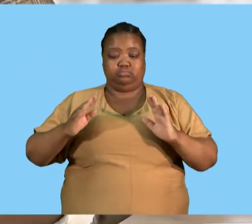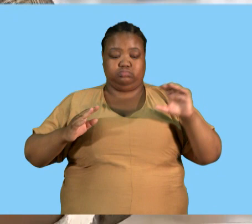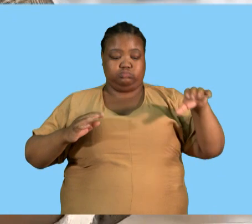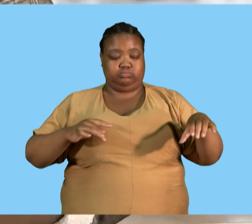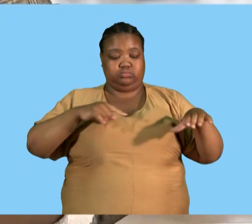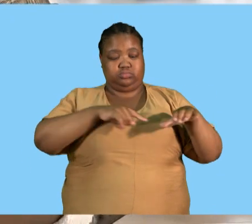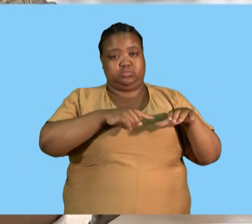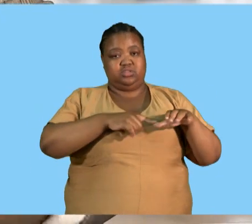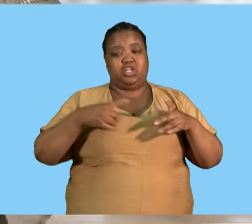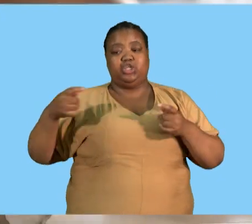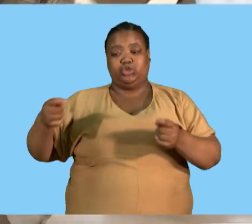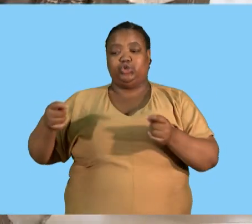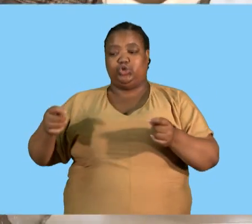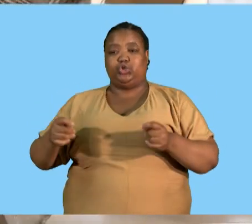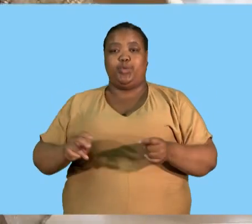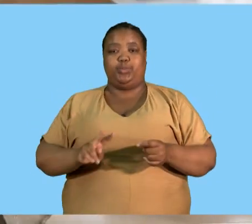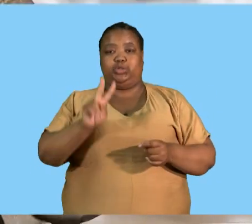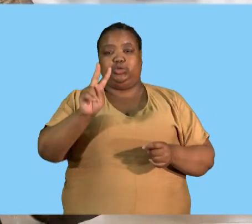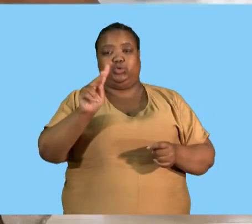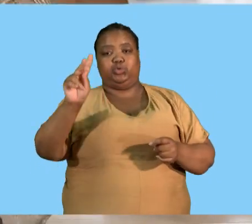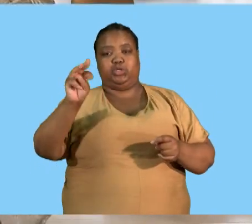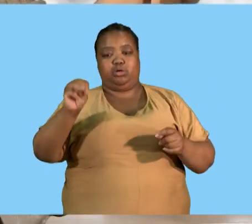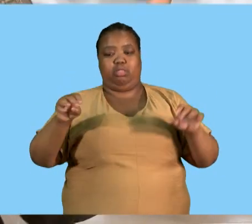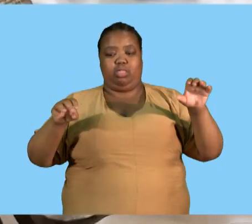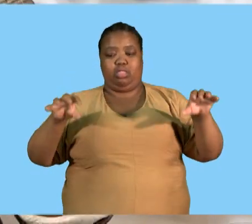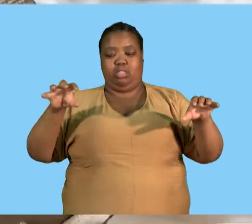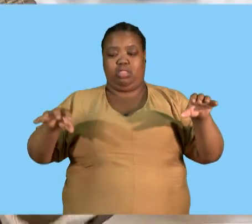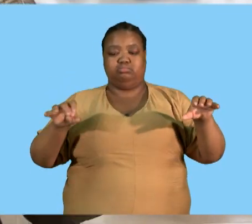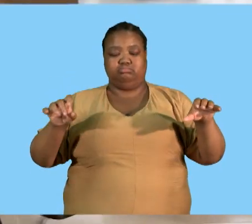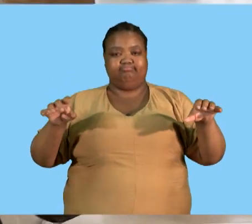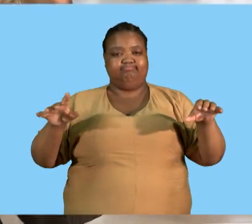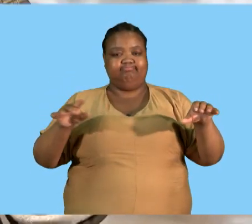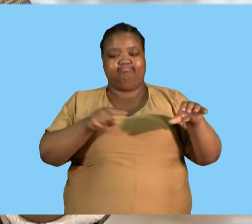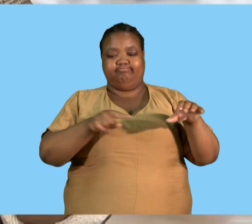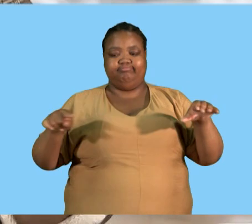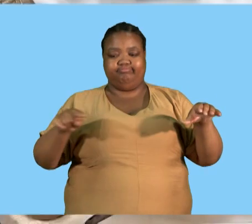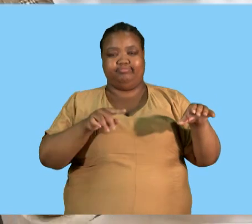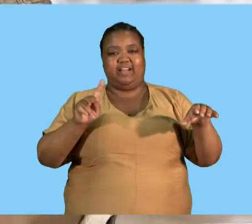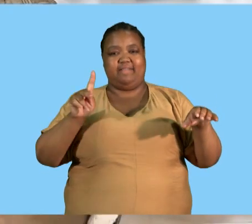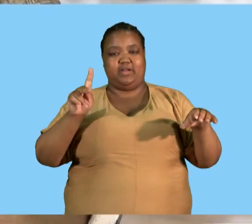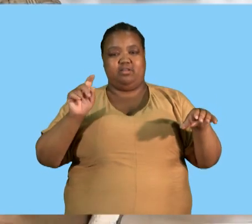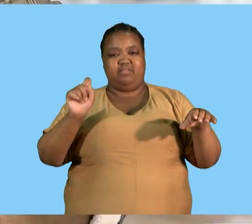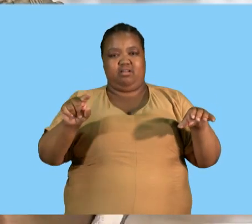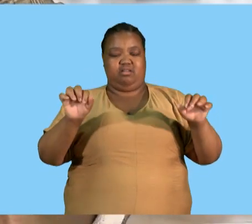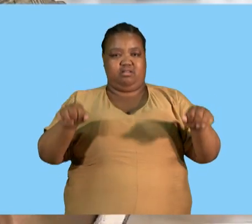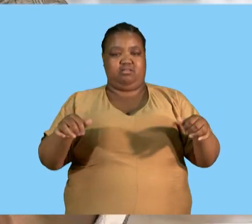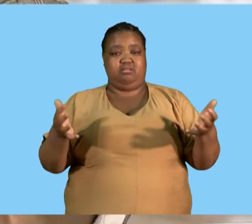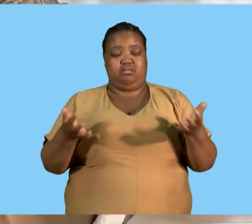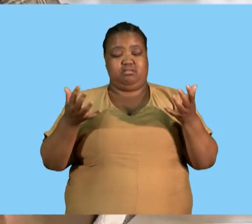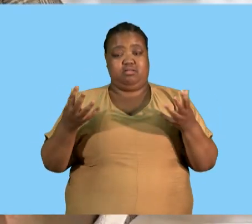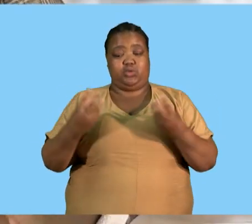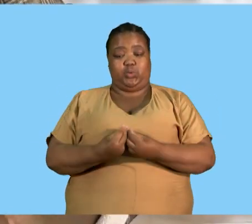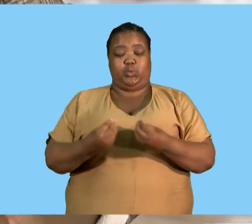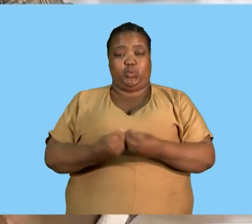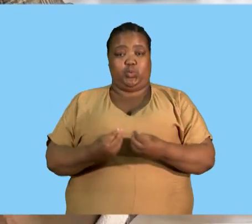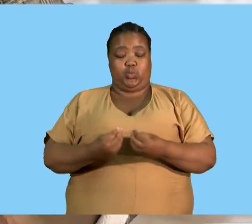but the shop is like 2 kilometers away, 3 kilometers away, 10 kilometers away from my house. So